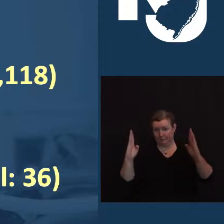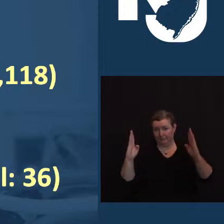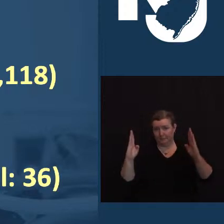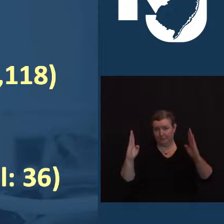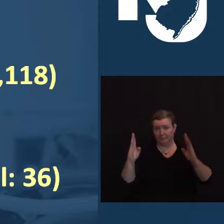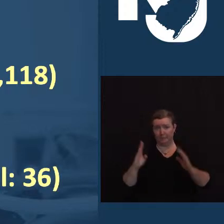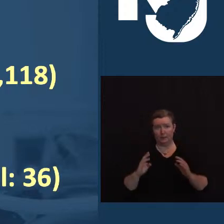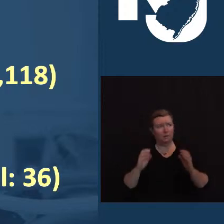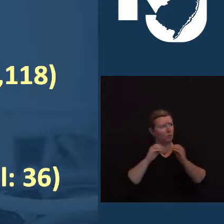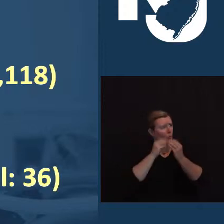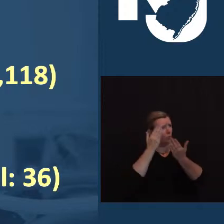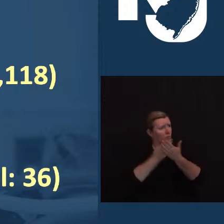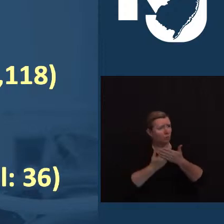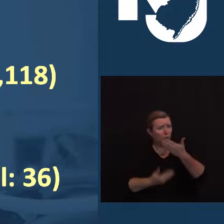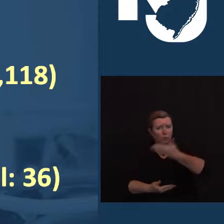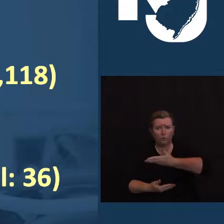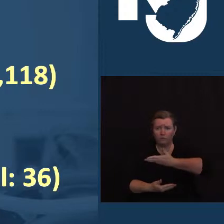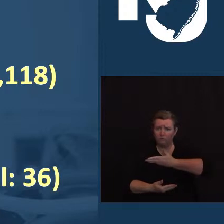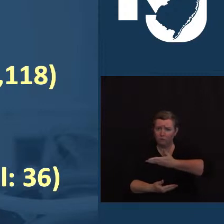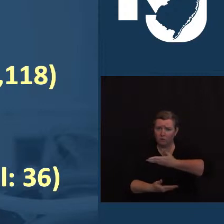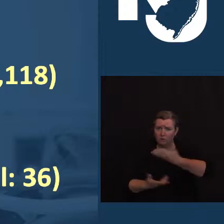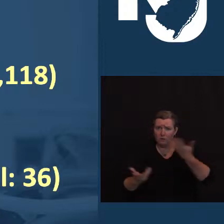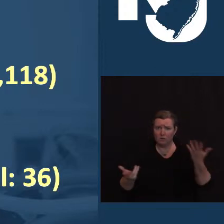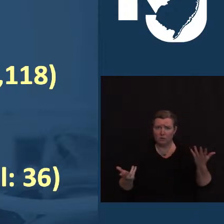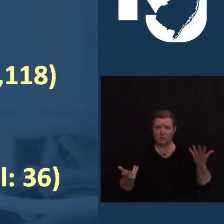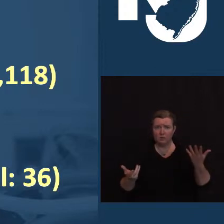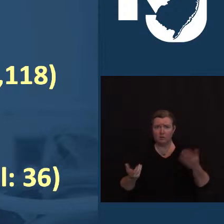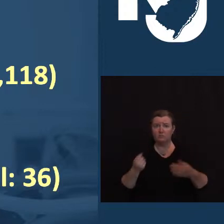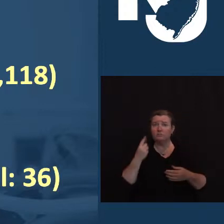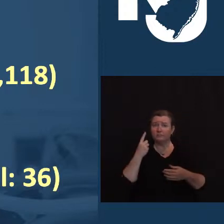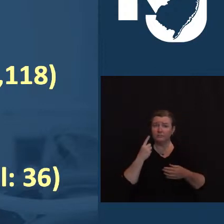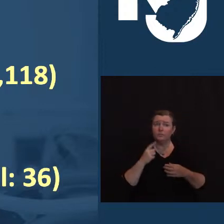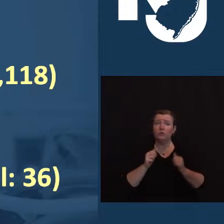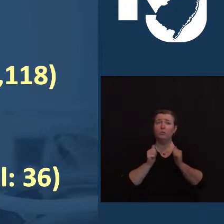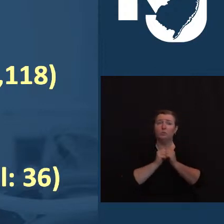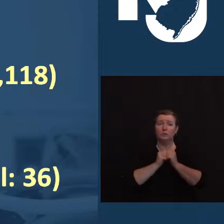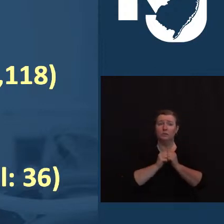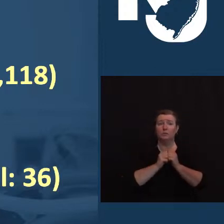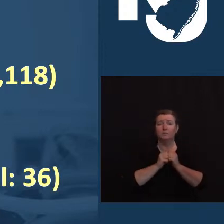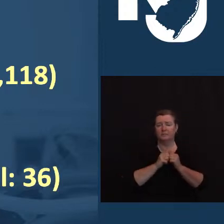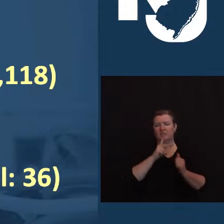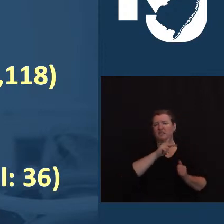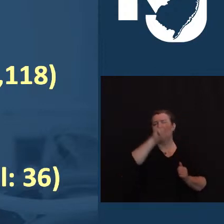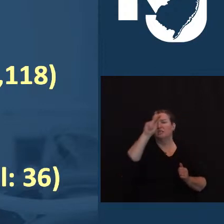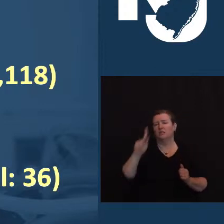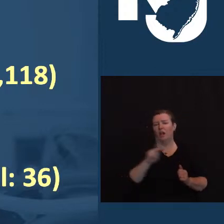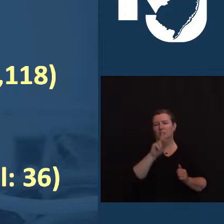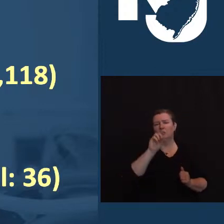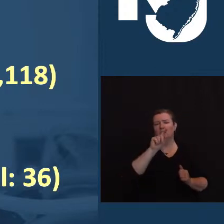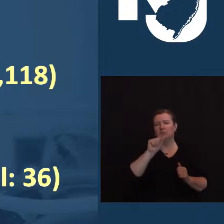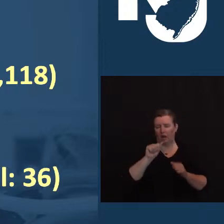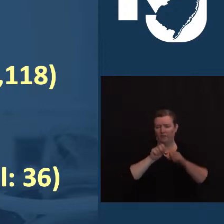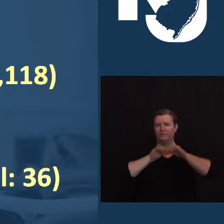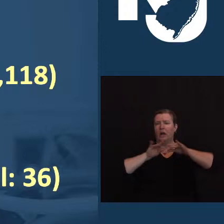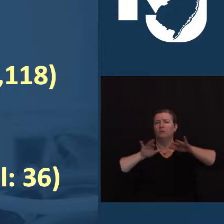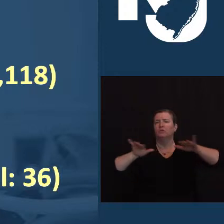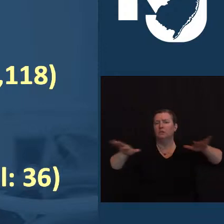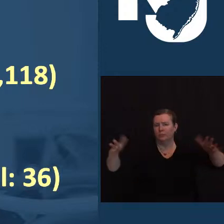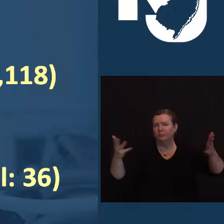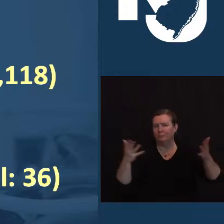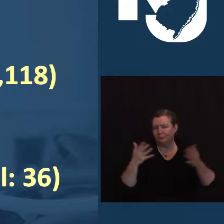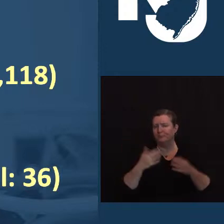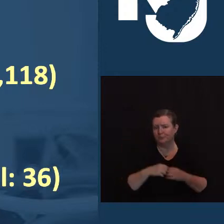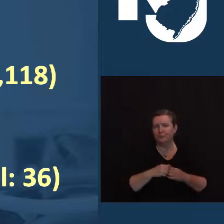midst of the Delta variant raging in our state and in our country. For the entirety of that week,